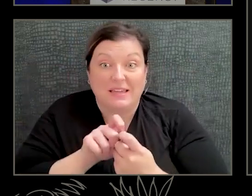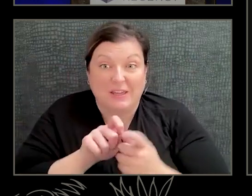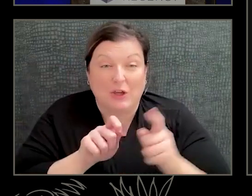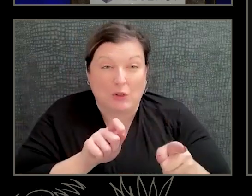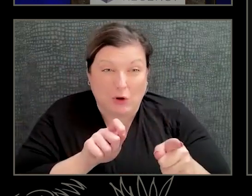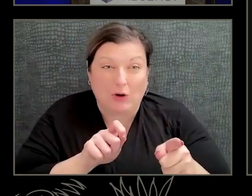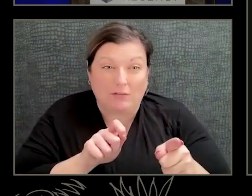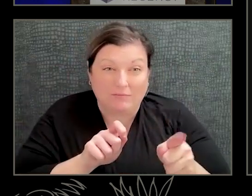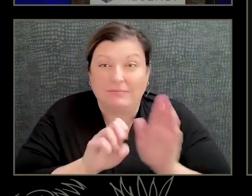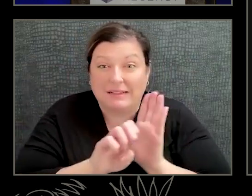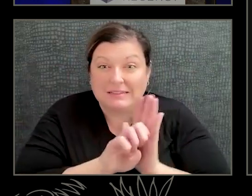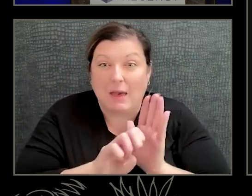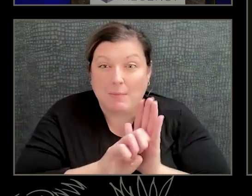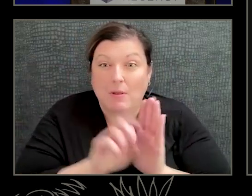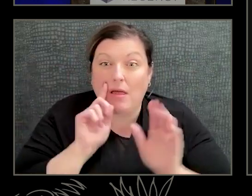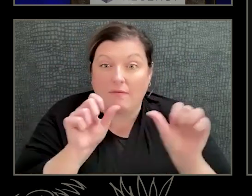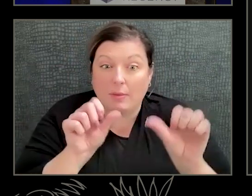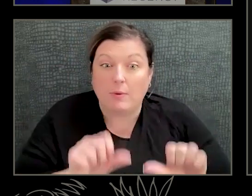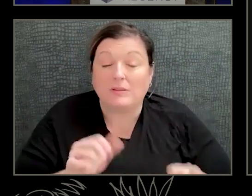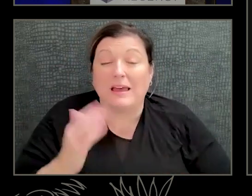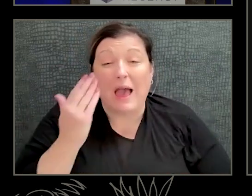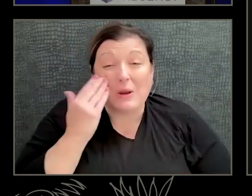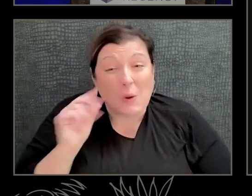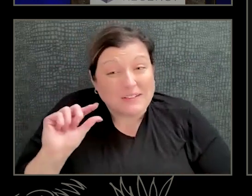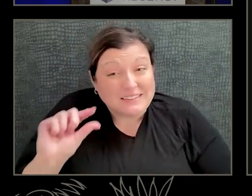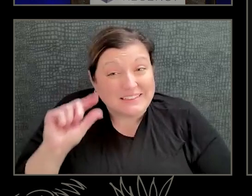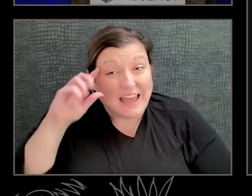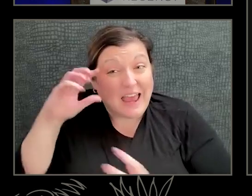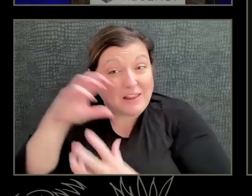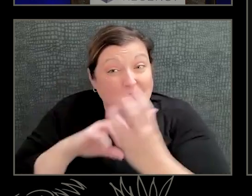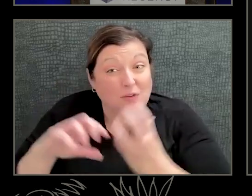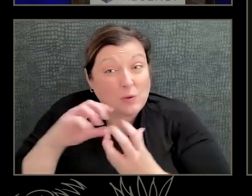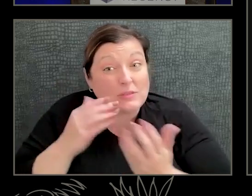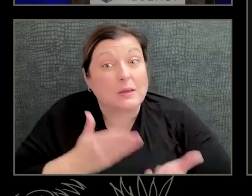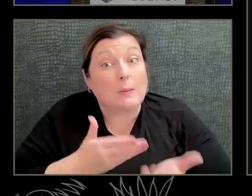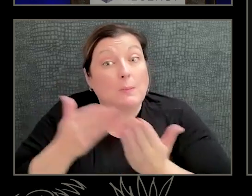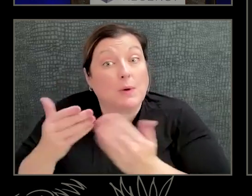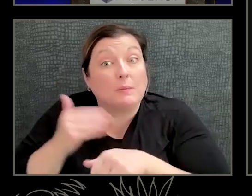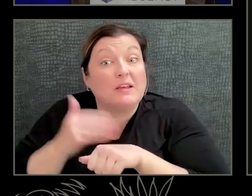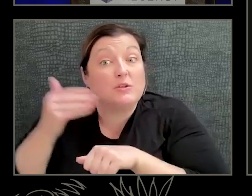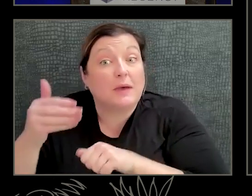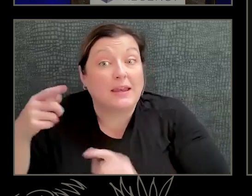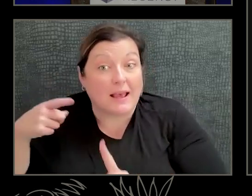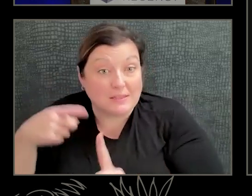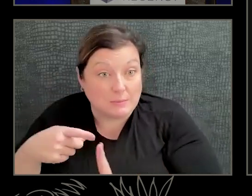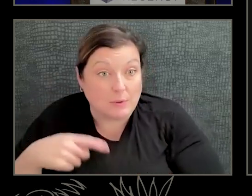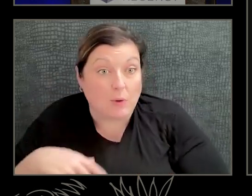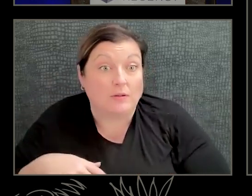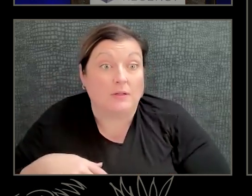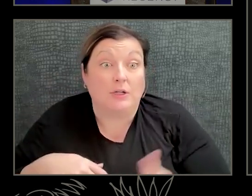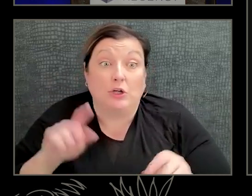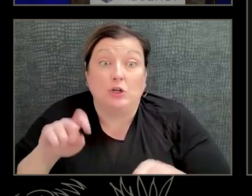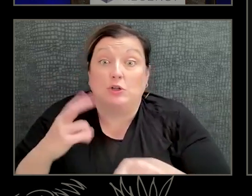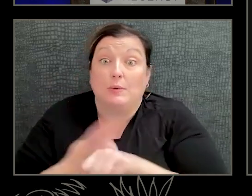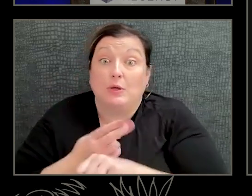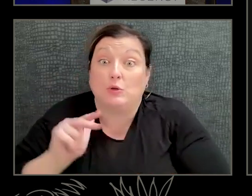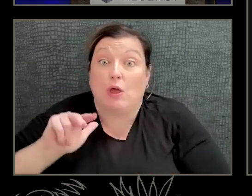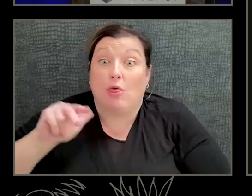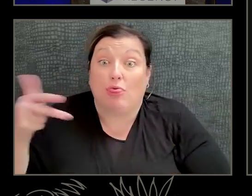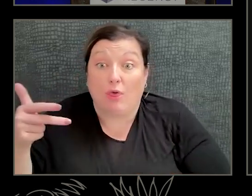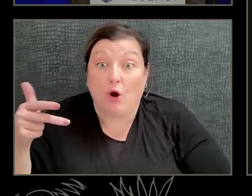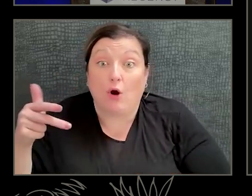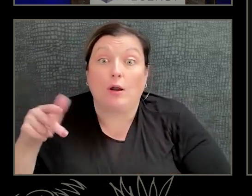post. I know it's a tad confusing, which brings me to my next point. Should you be using a third-party